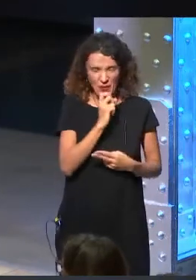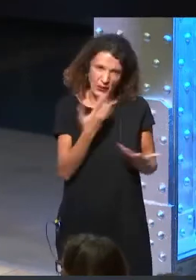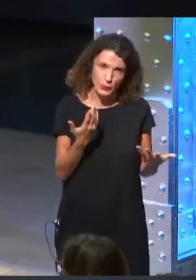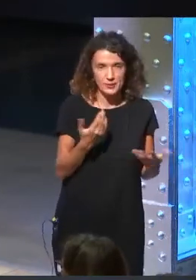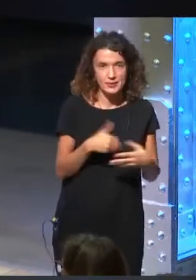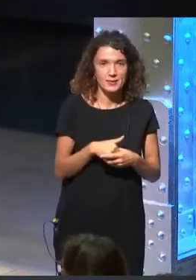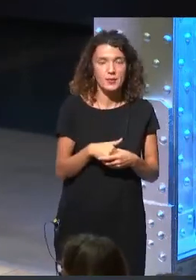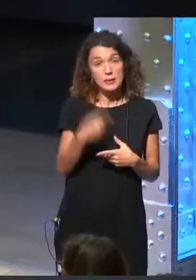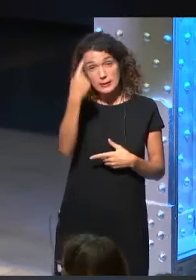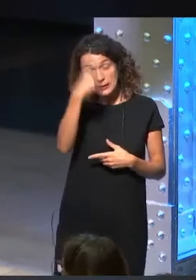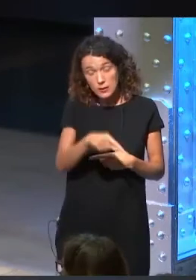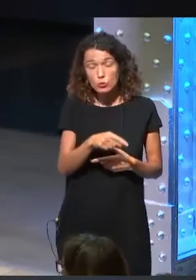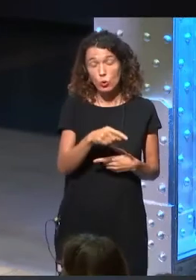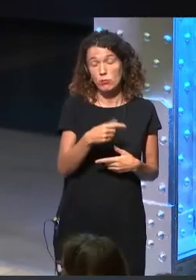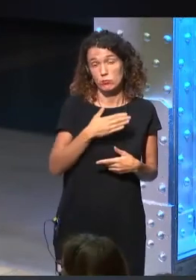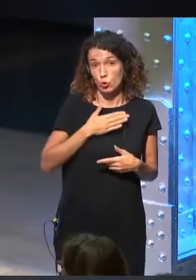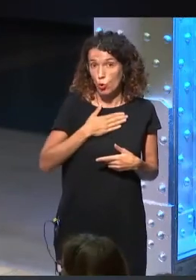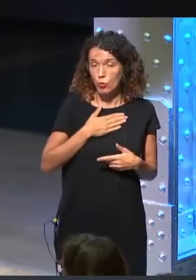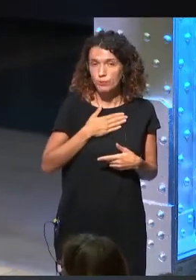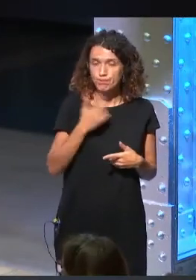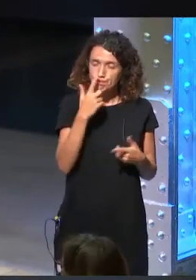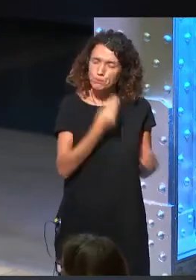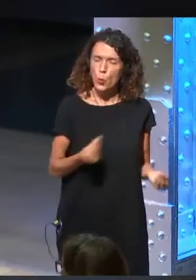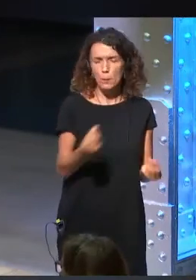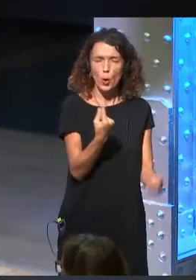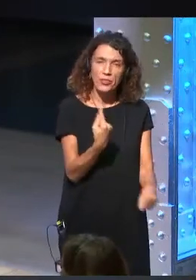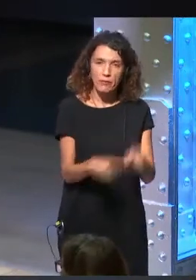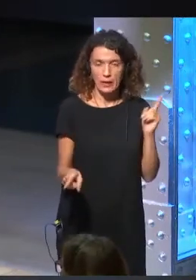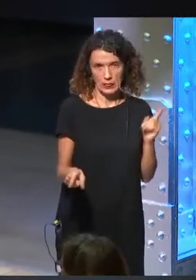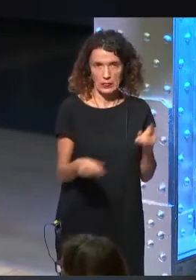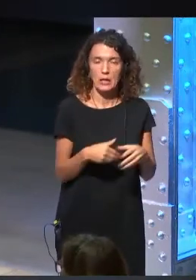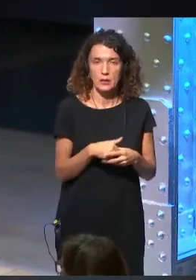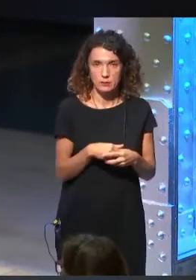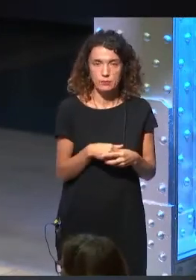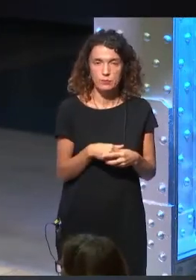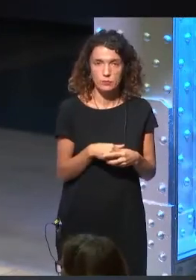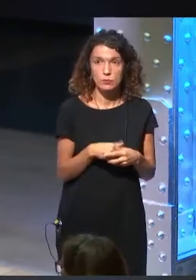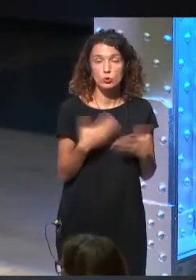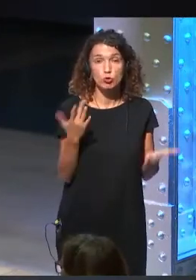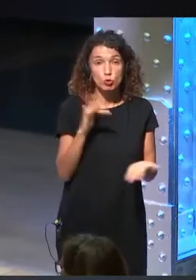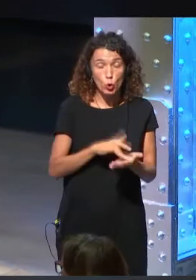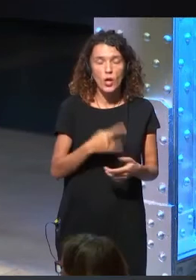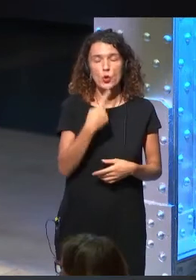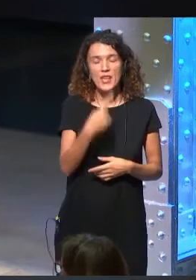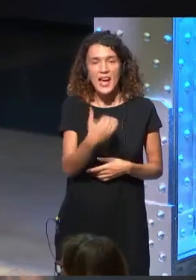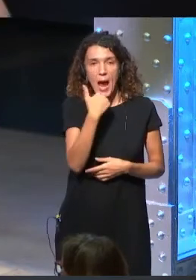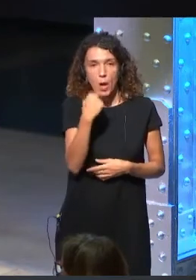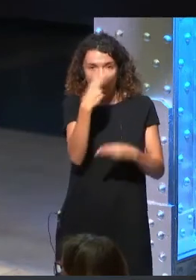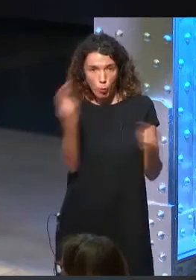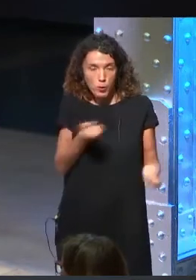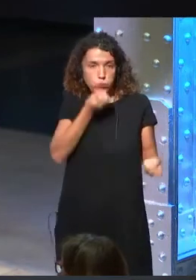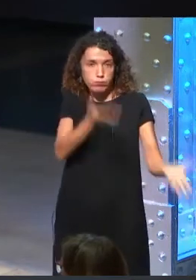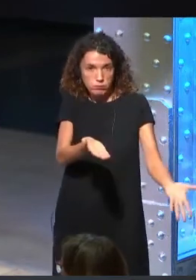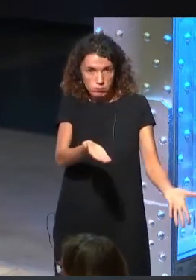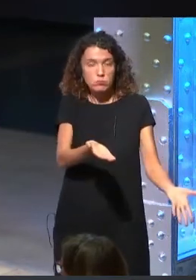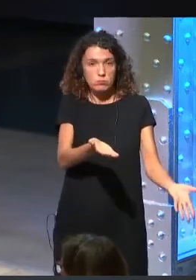that it felt different. And that was when I said something in public and